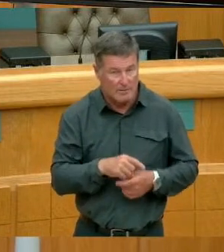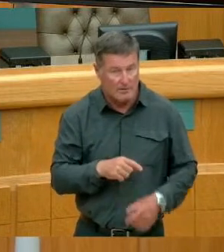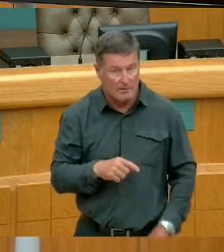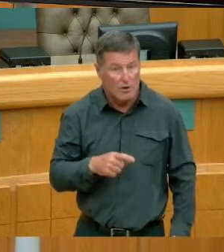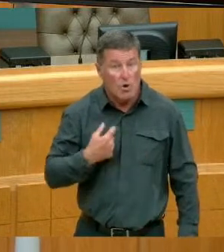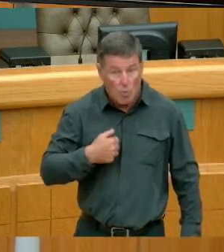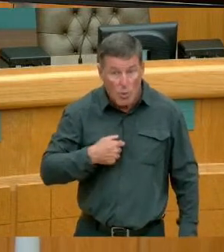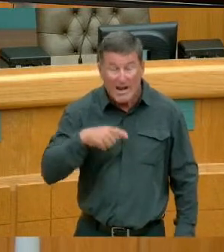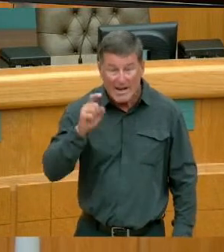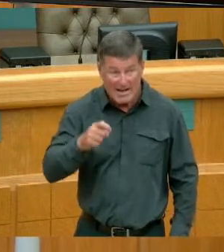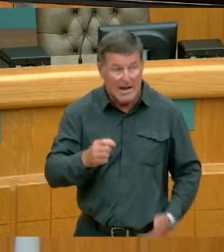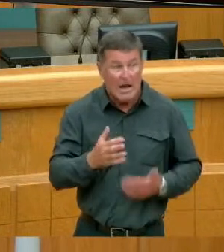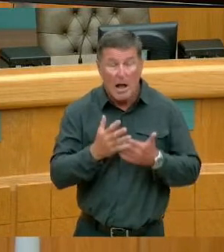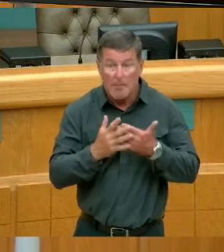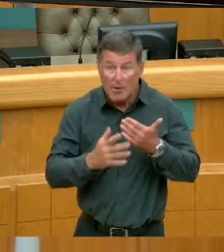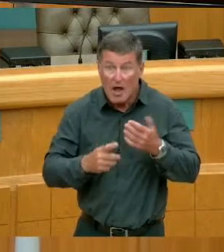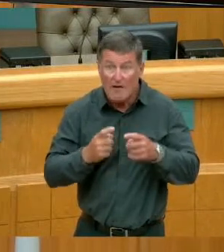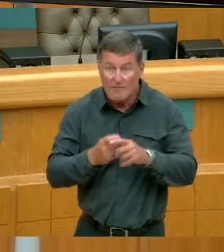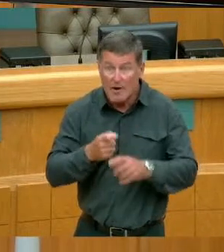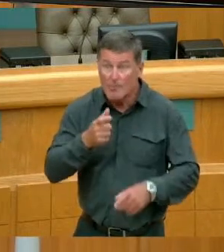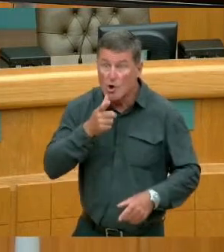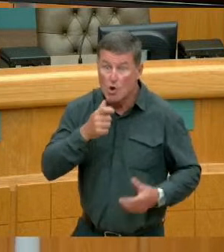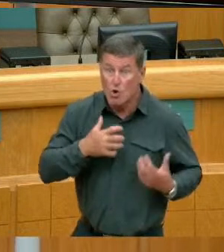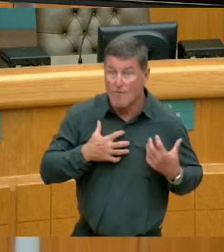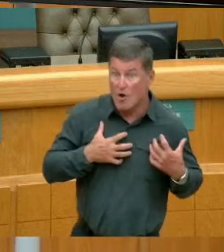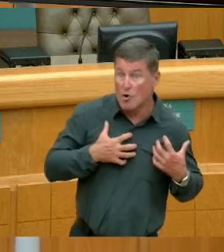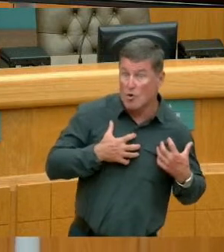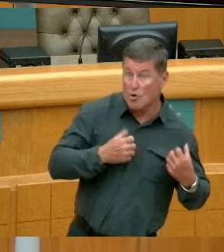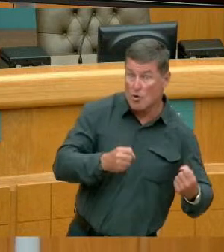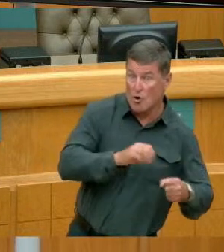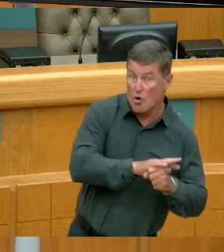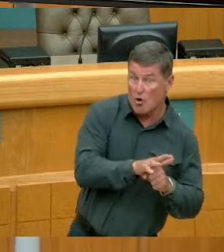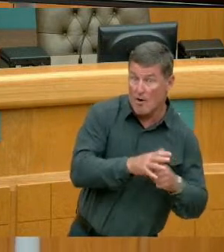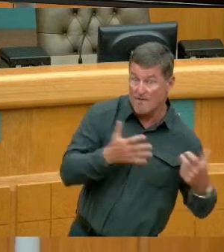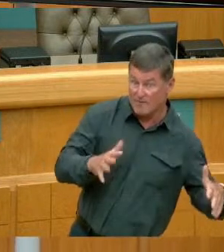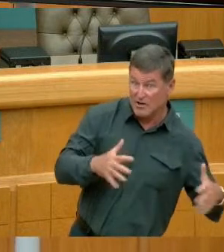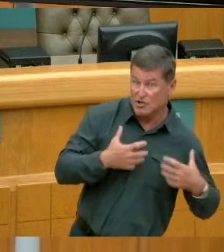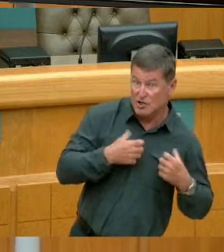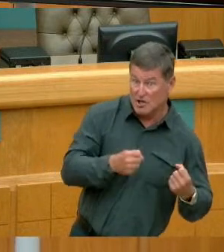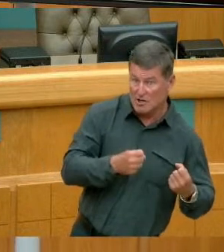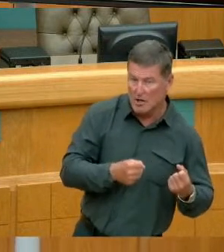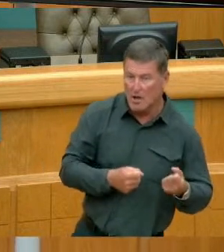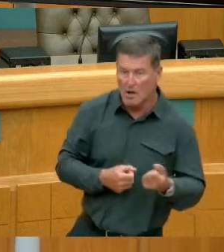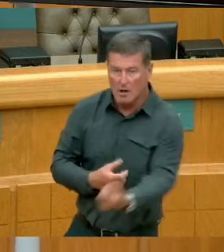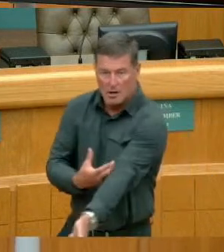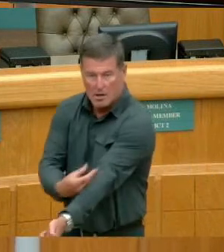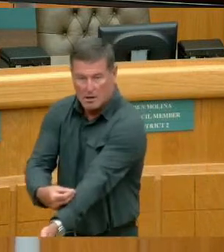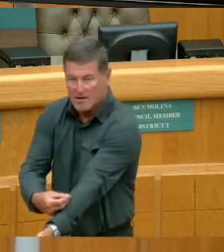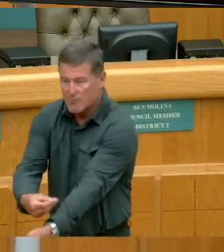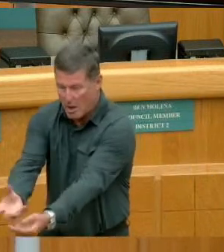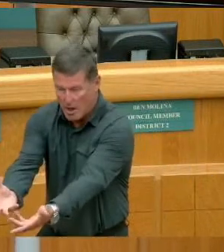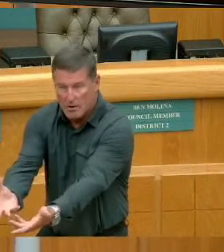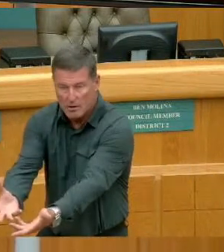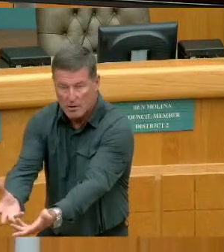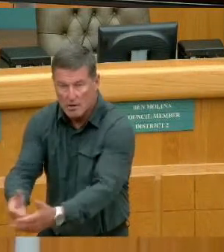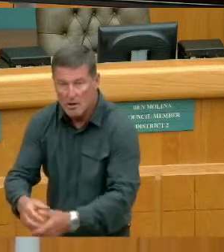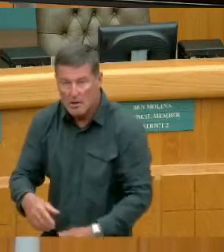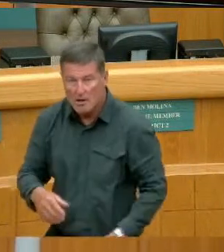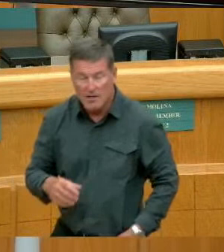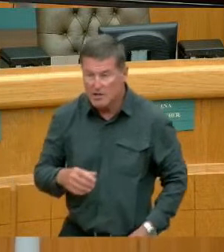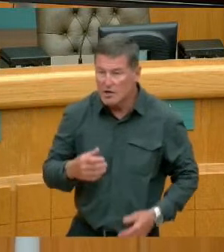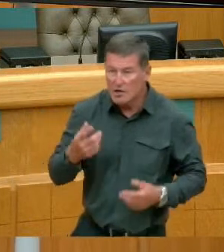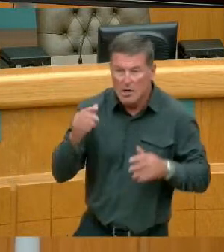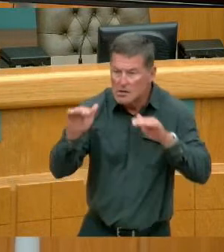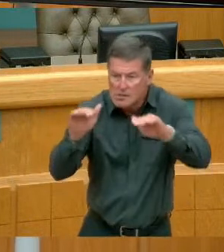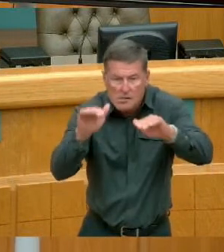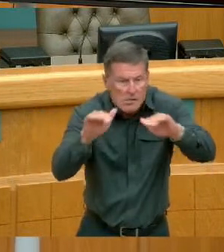this. We need blood from COVID-19 survivors. Find someone that you know that knows somebody, even if it takes a chain of